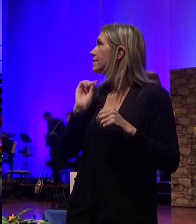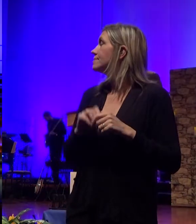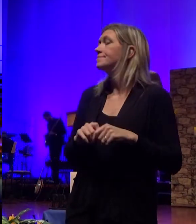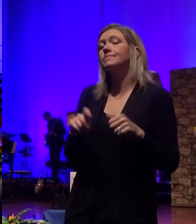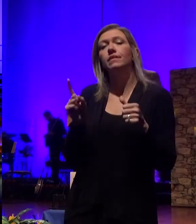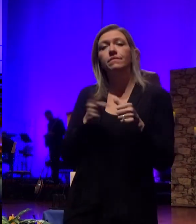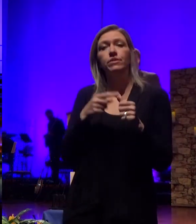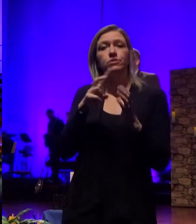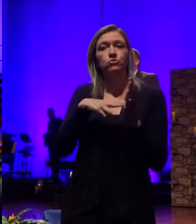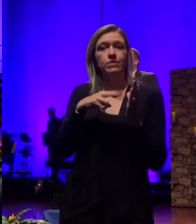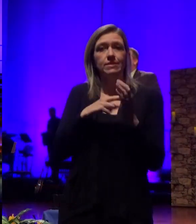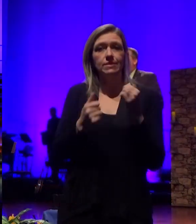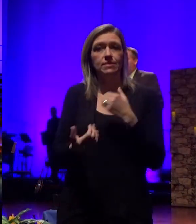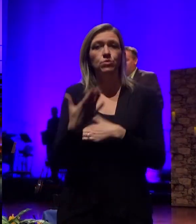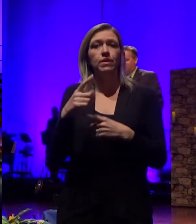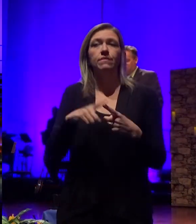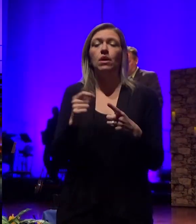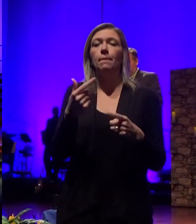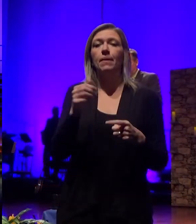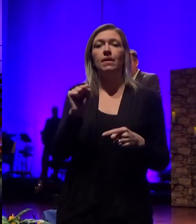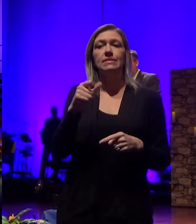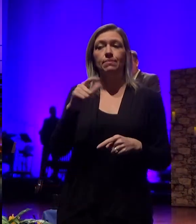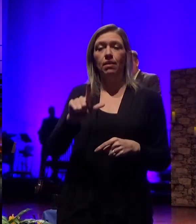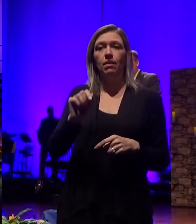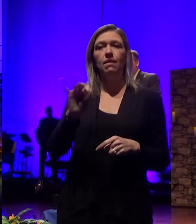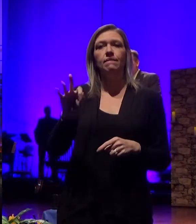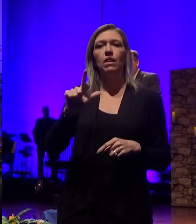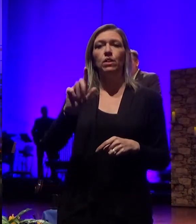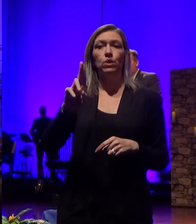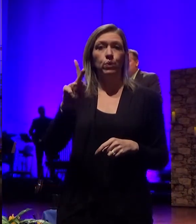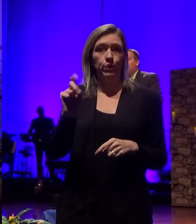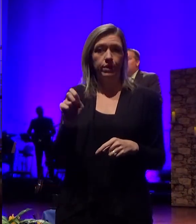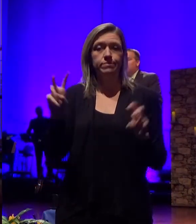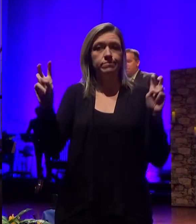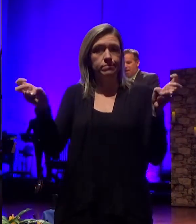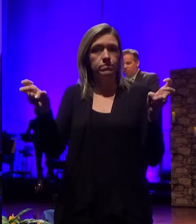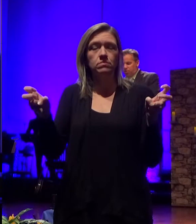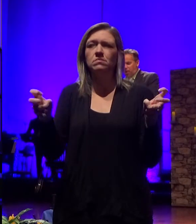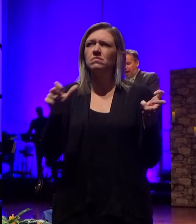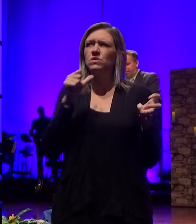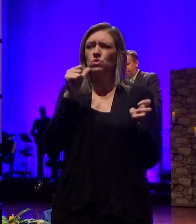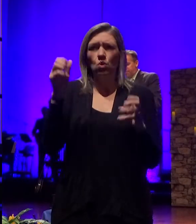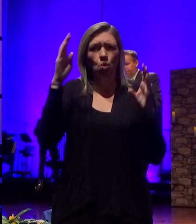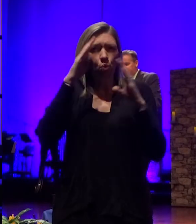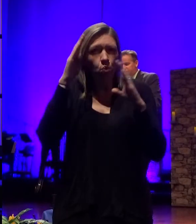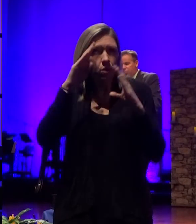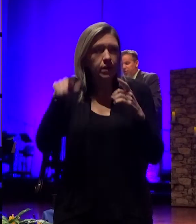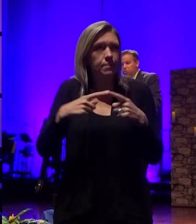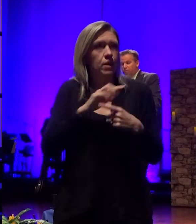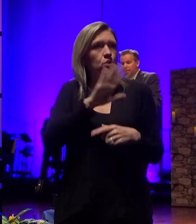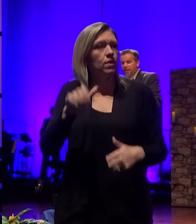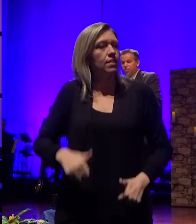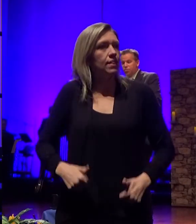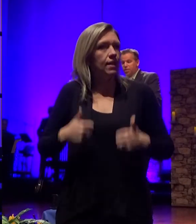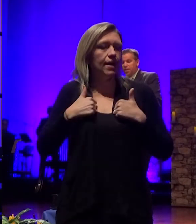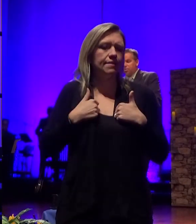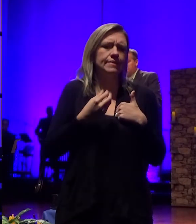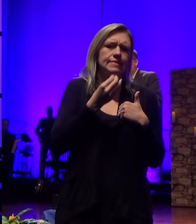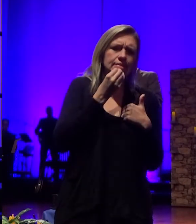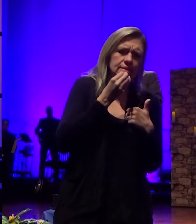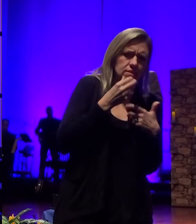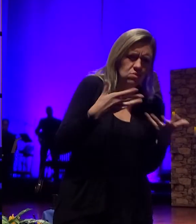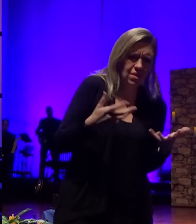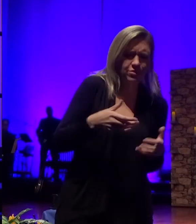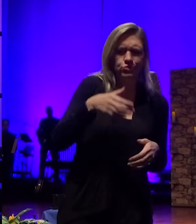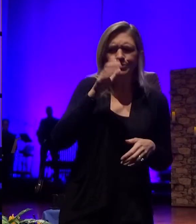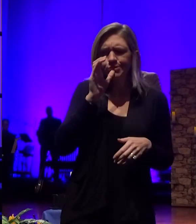Our first reading this morning comes from the Gospel of Luke. Do not worry about your life, what you will eat or drink, or